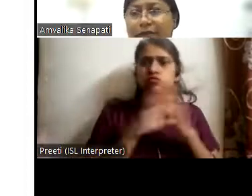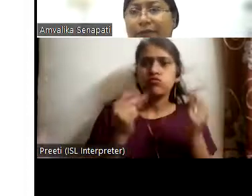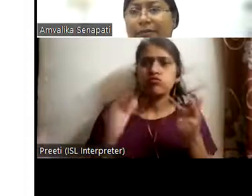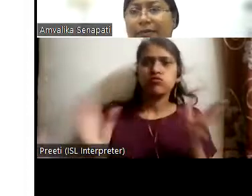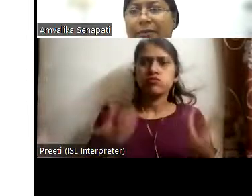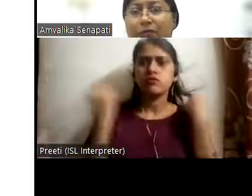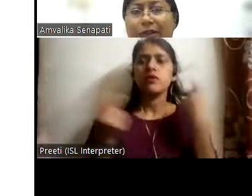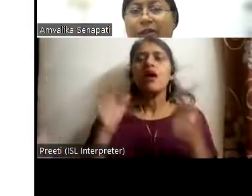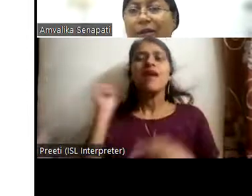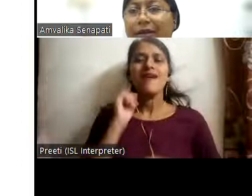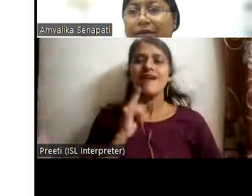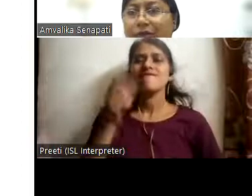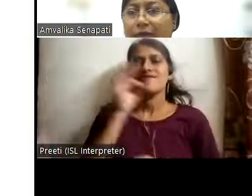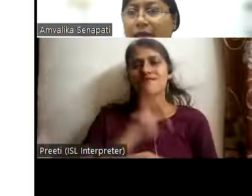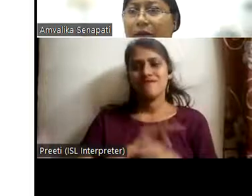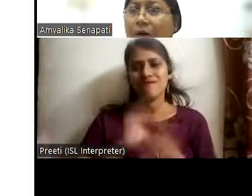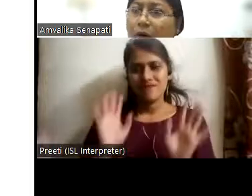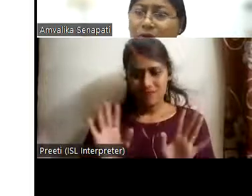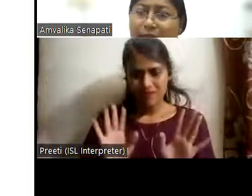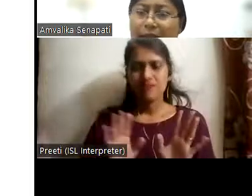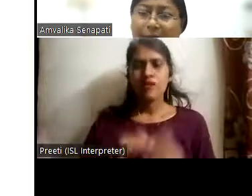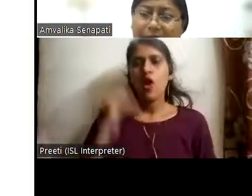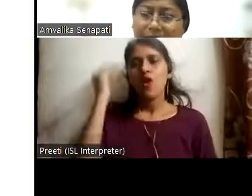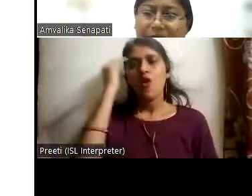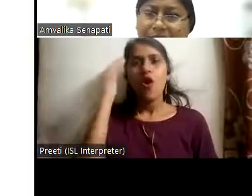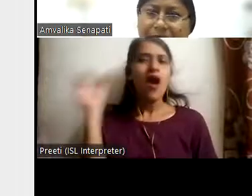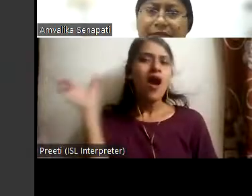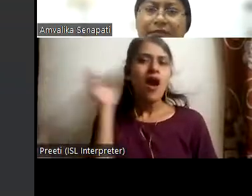with hearing impairment who will not be alerted with the audio siren.